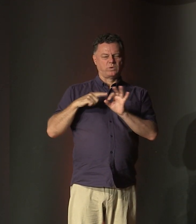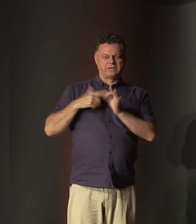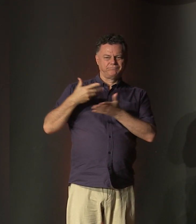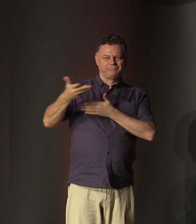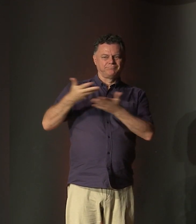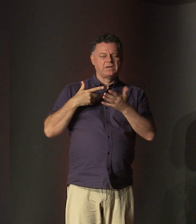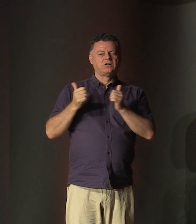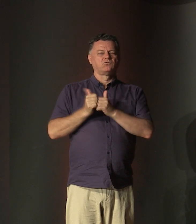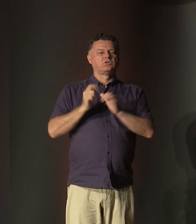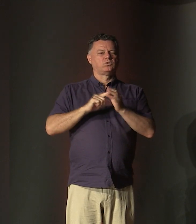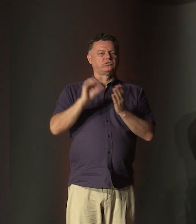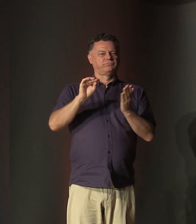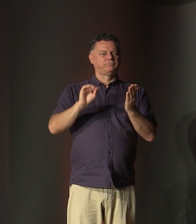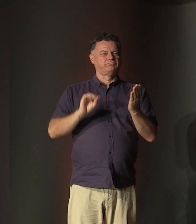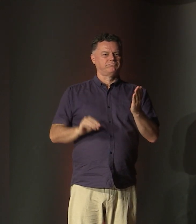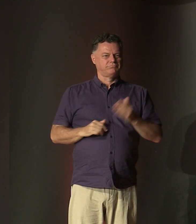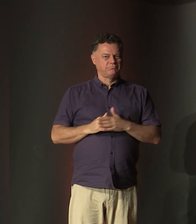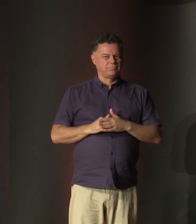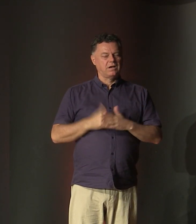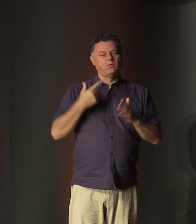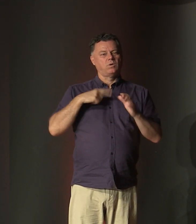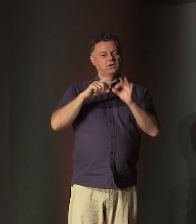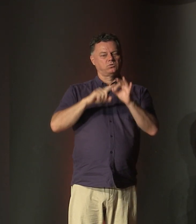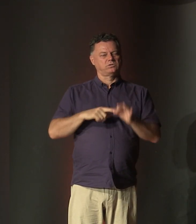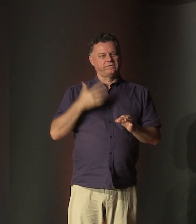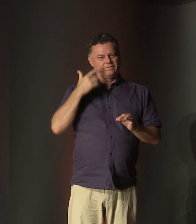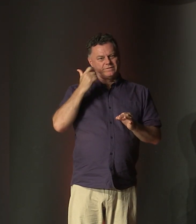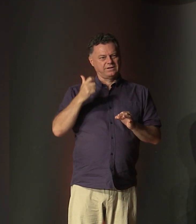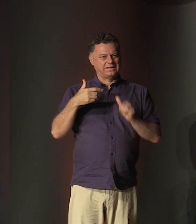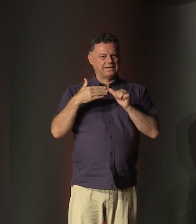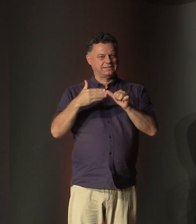absolute problems and potential solutions